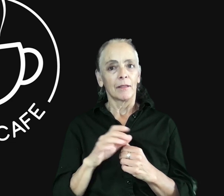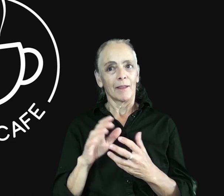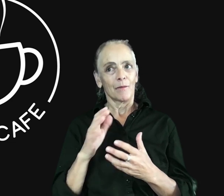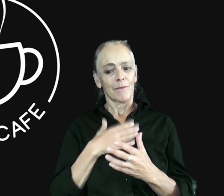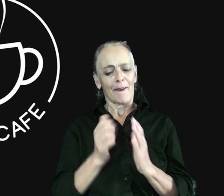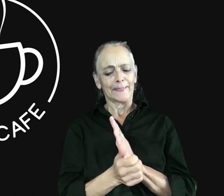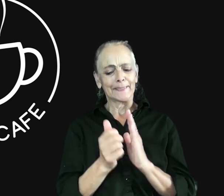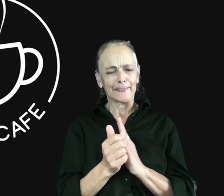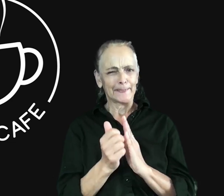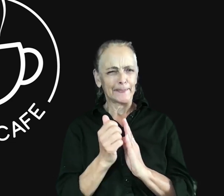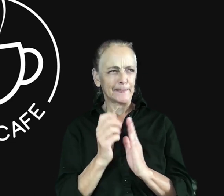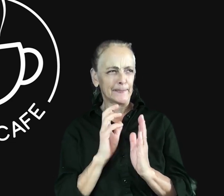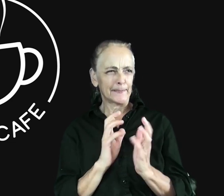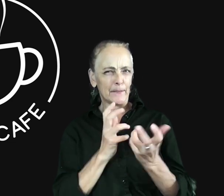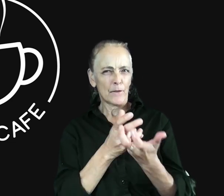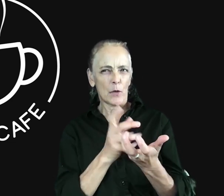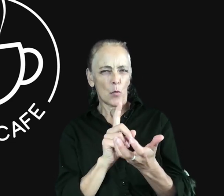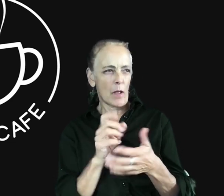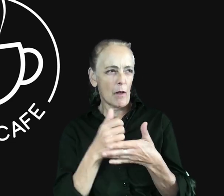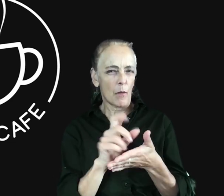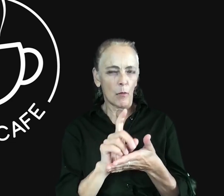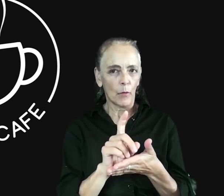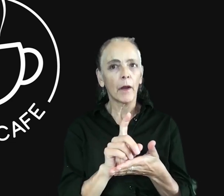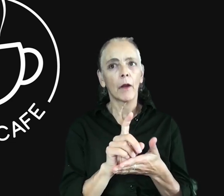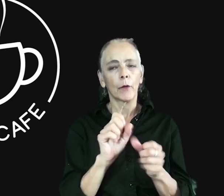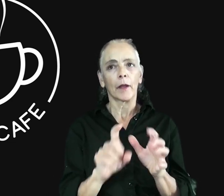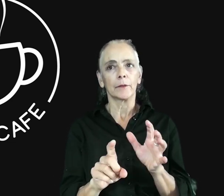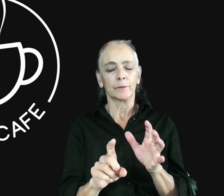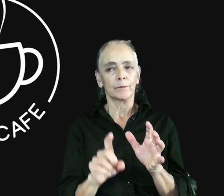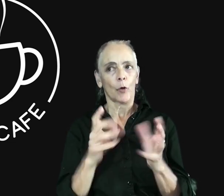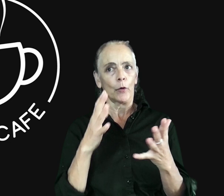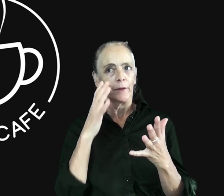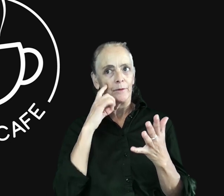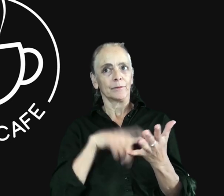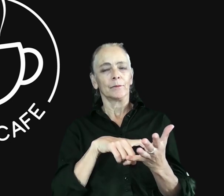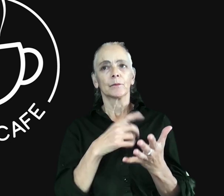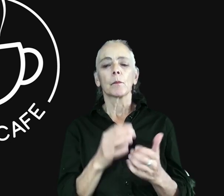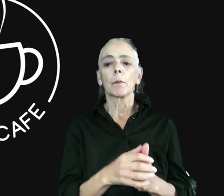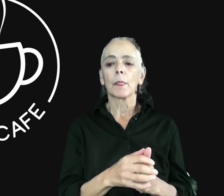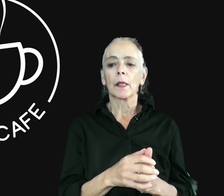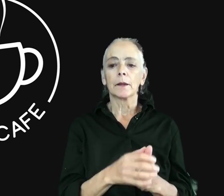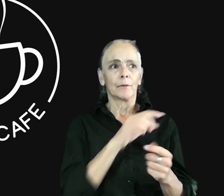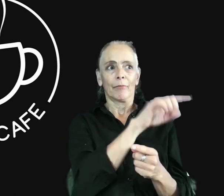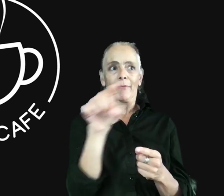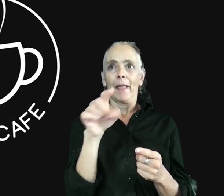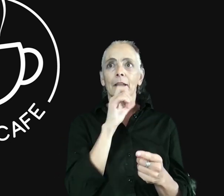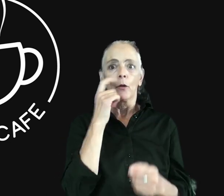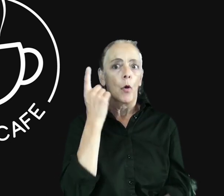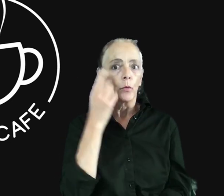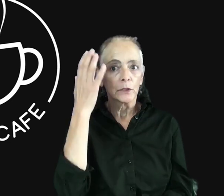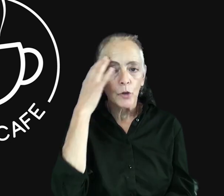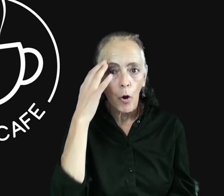skills might be helpful because um again we we can't expect from my stakeholders to uh know when